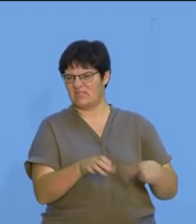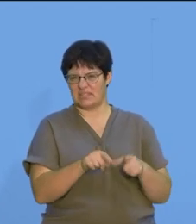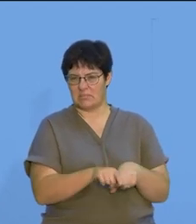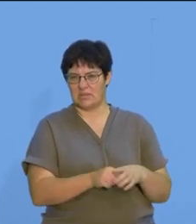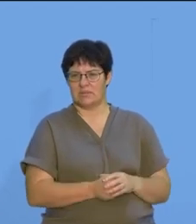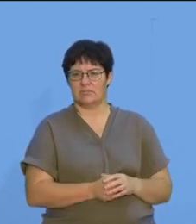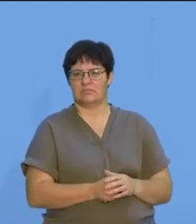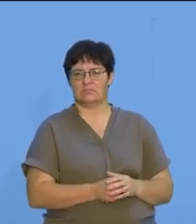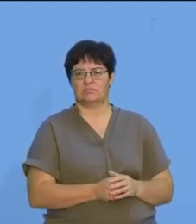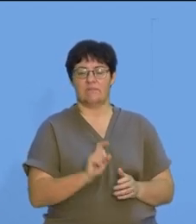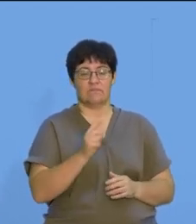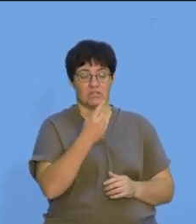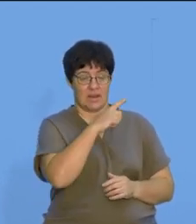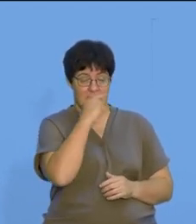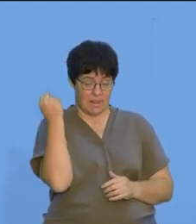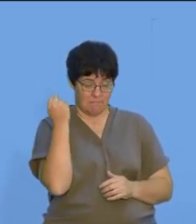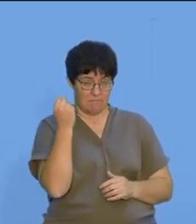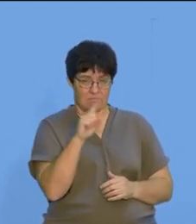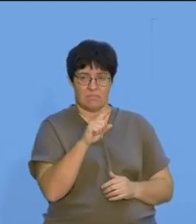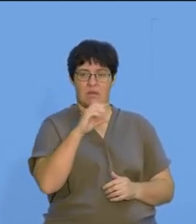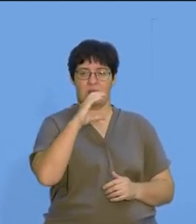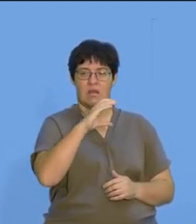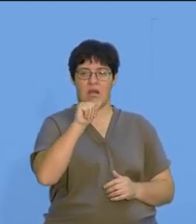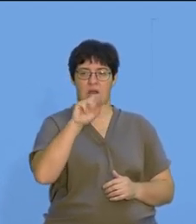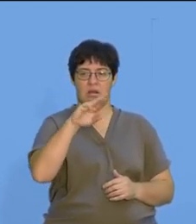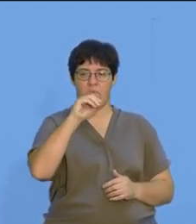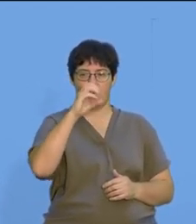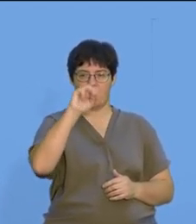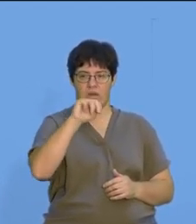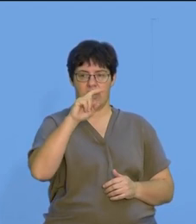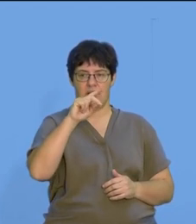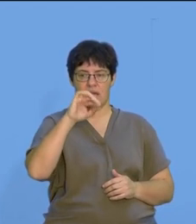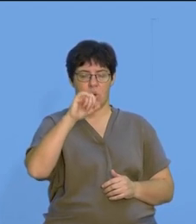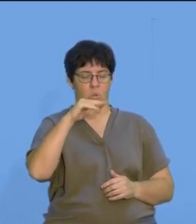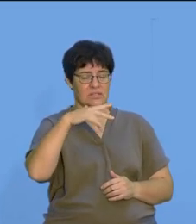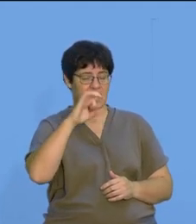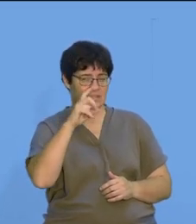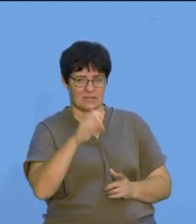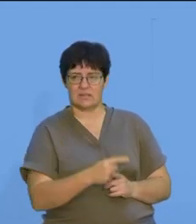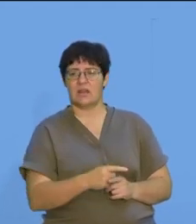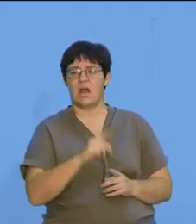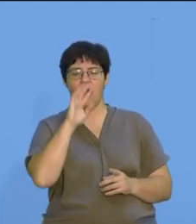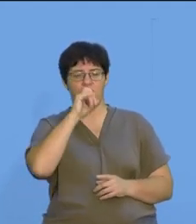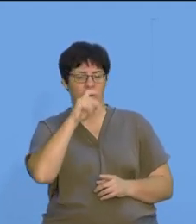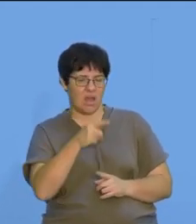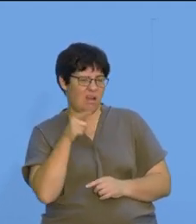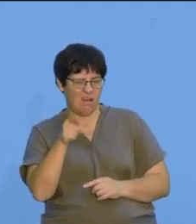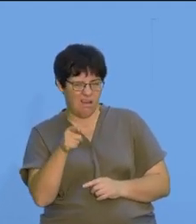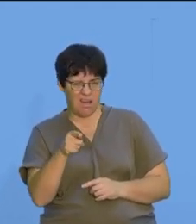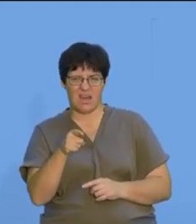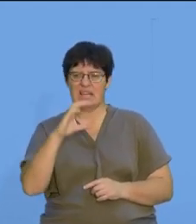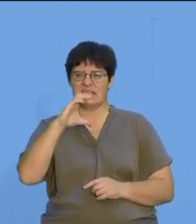activity like this one, which says, first of all, in the first column, we've got the name. followed by the formula, and